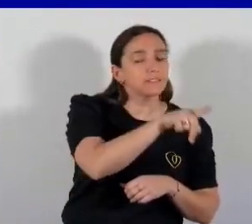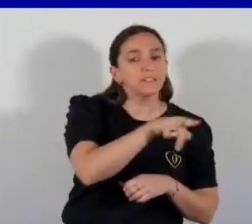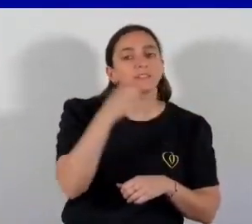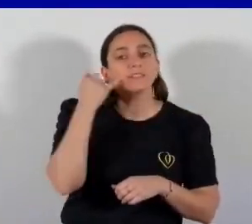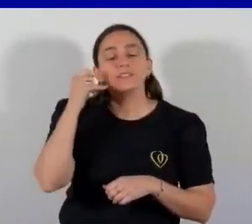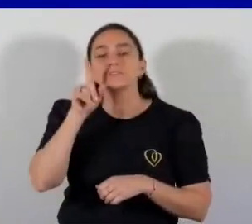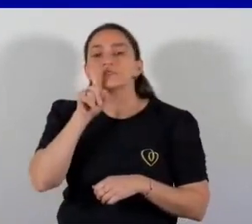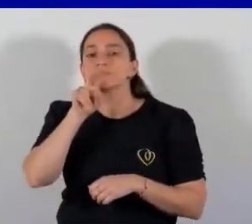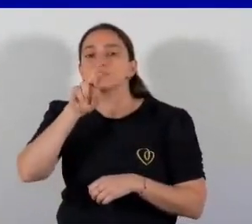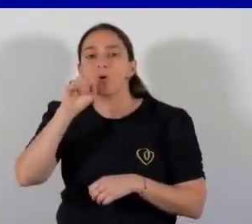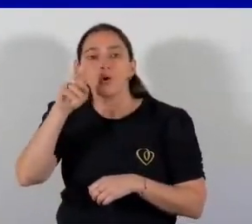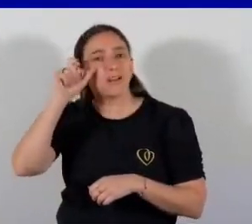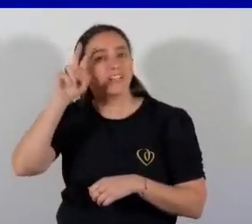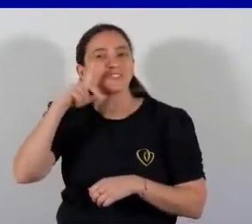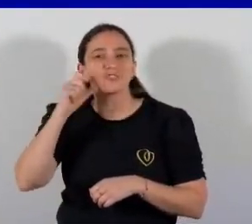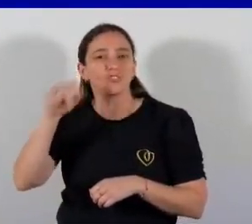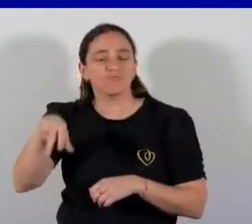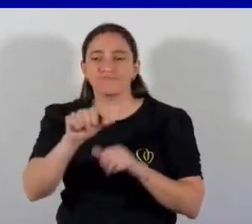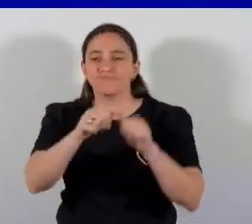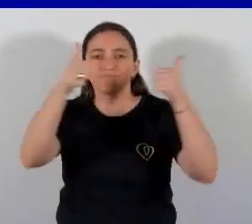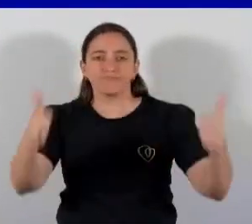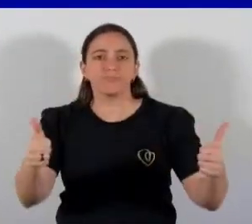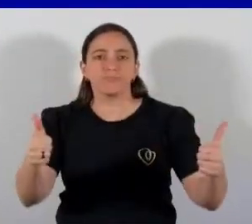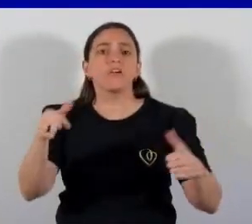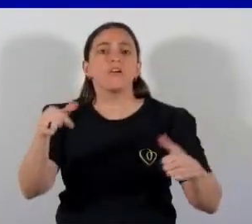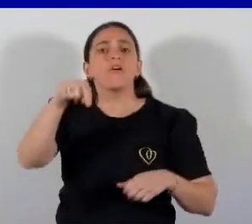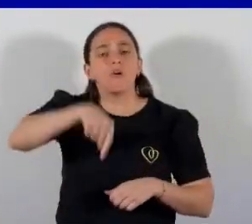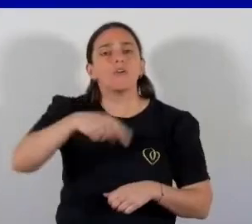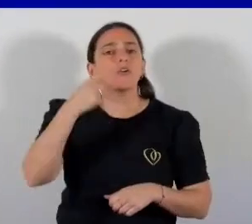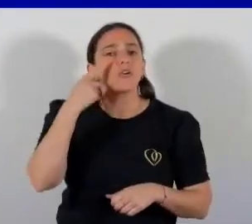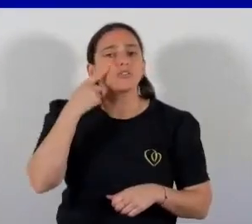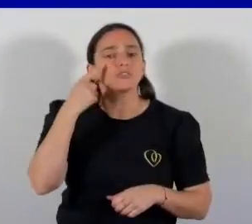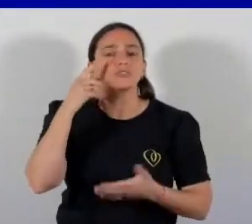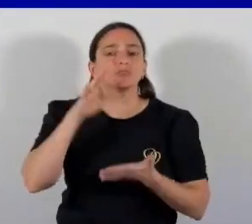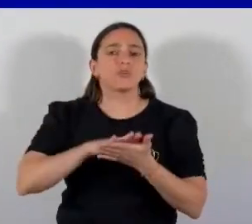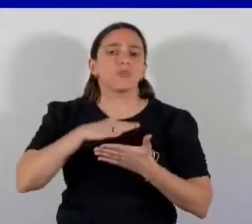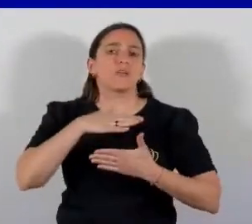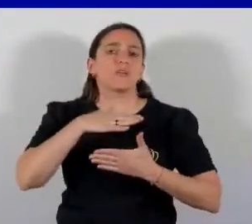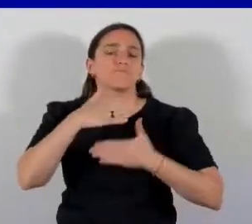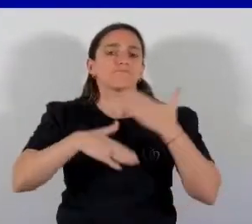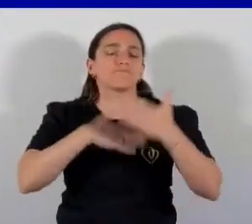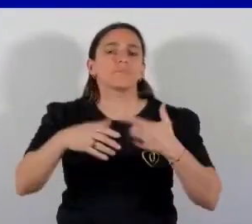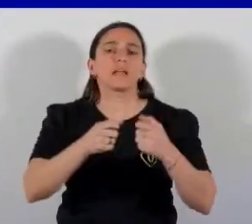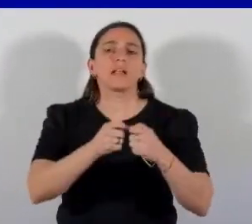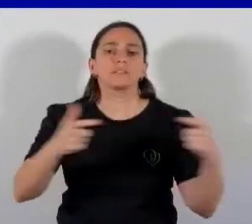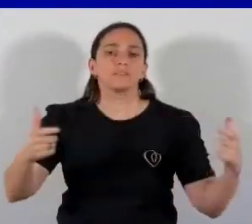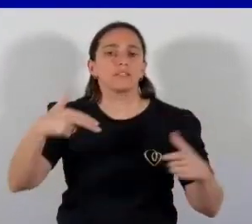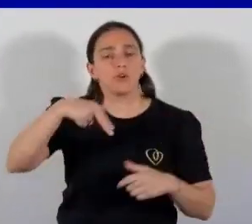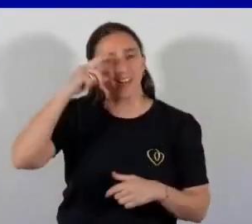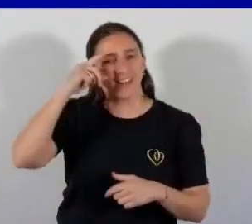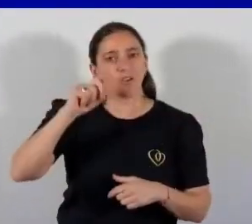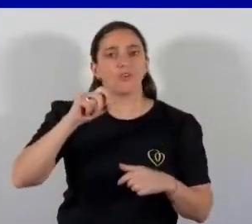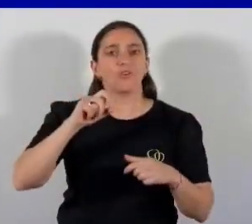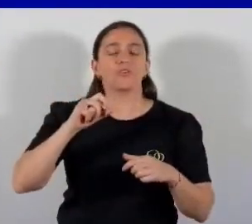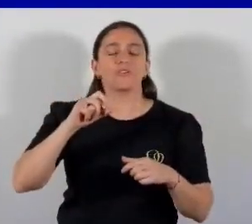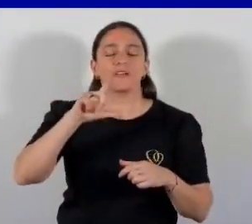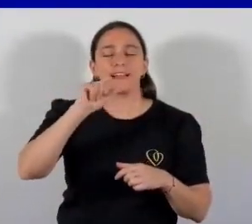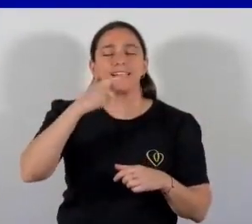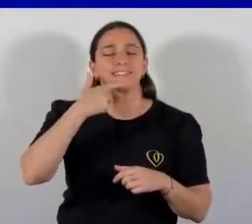Robert Solow on the one hand and Trevor Swan on the other, developed what we know today as the neoclassical growth model.